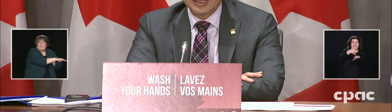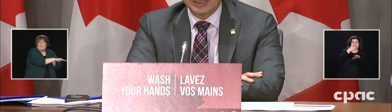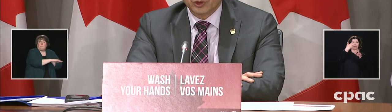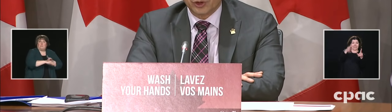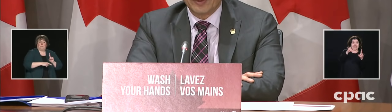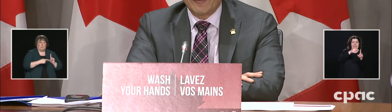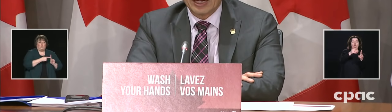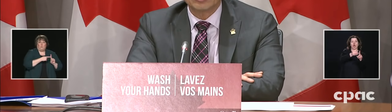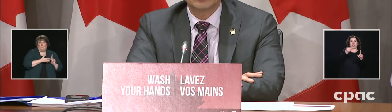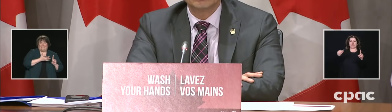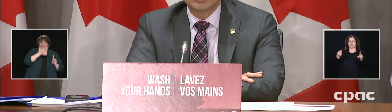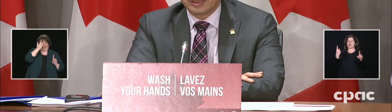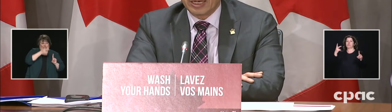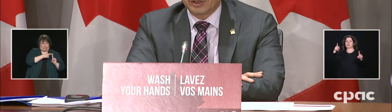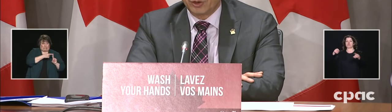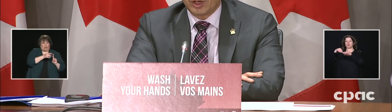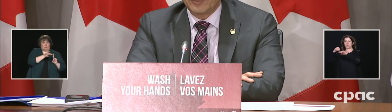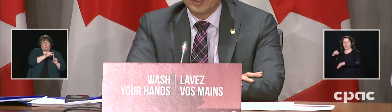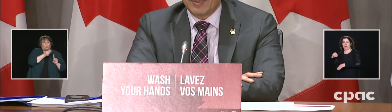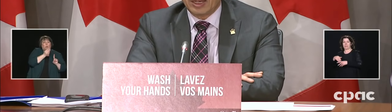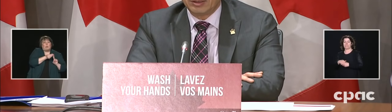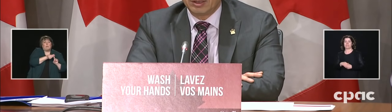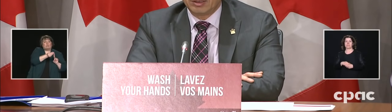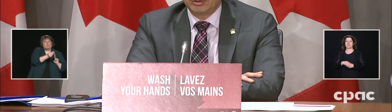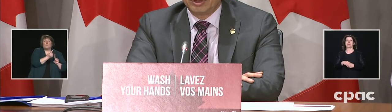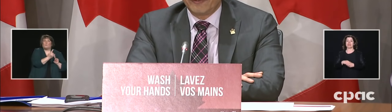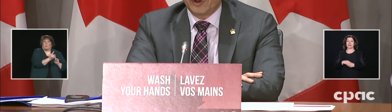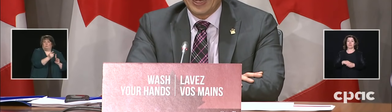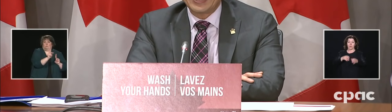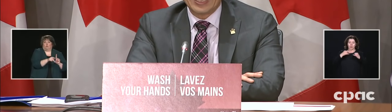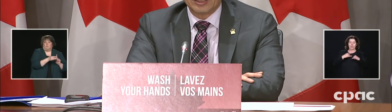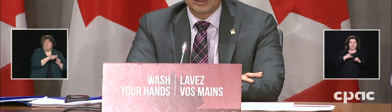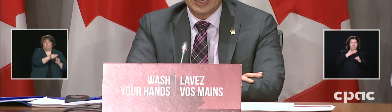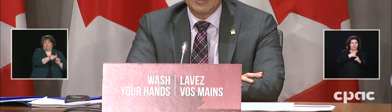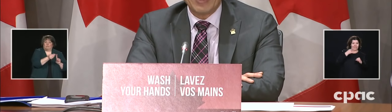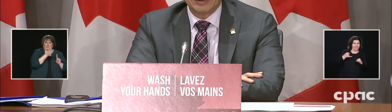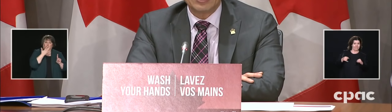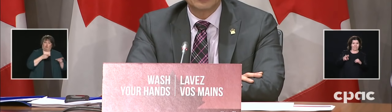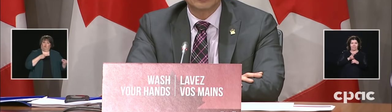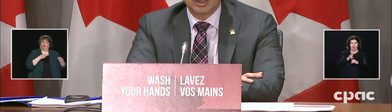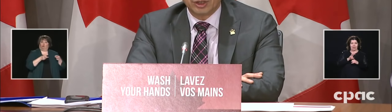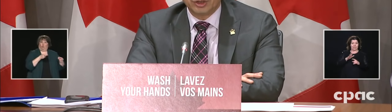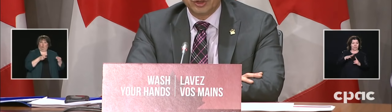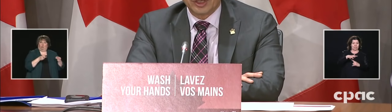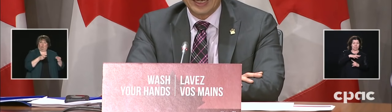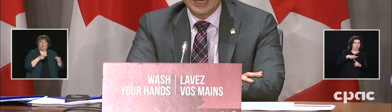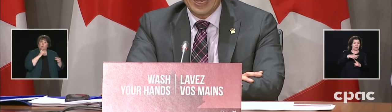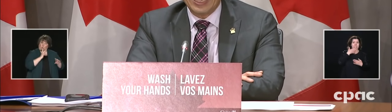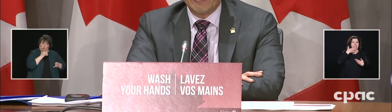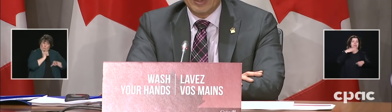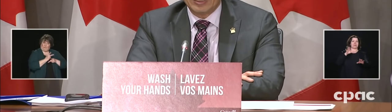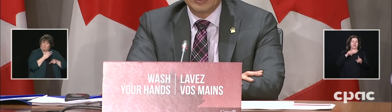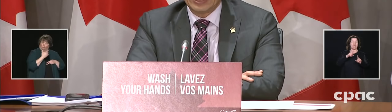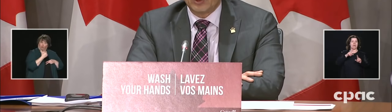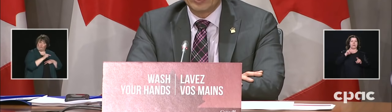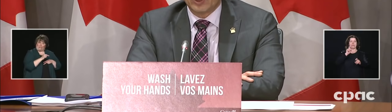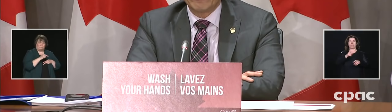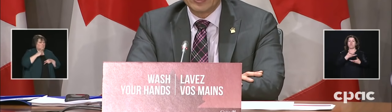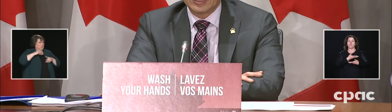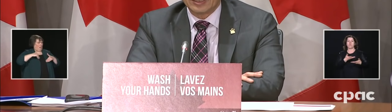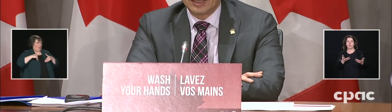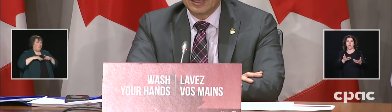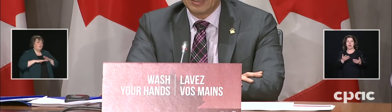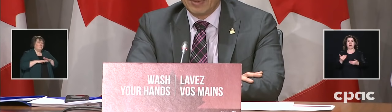demeurer sur cette courbe verte du scénario optimal, nous devons atteindre et maintenir un degré élevé